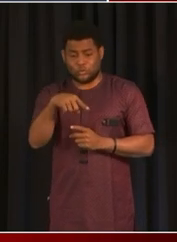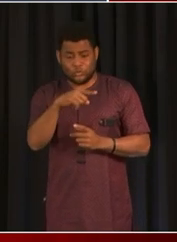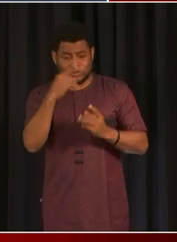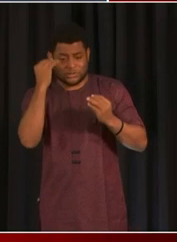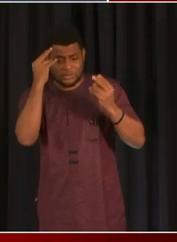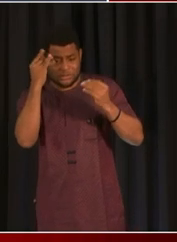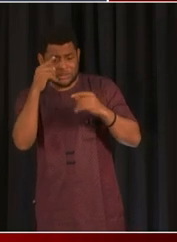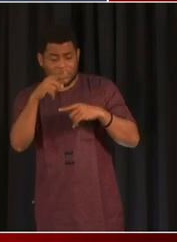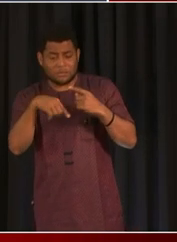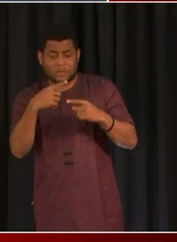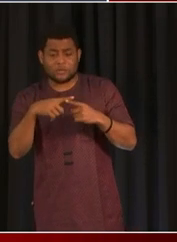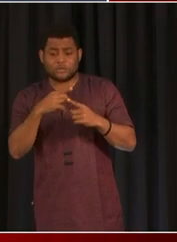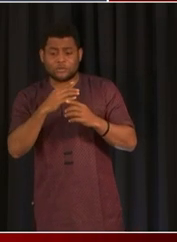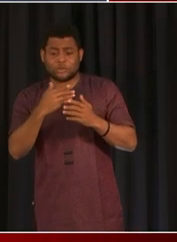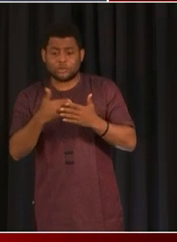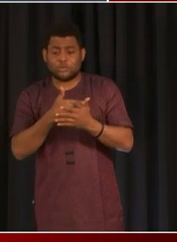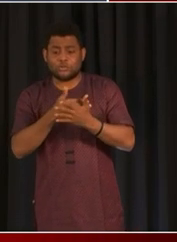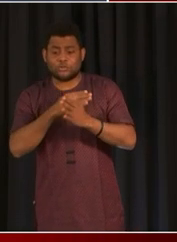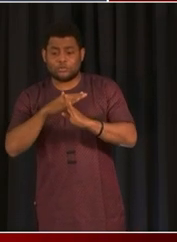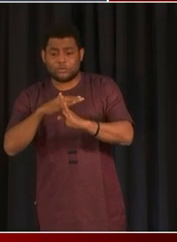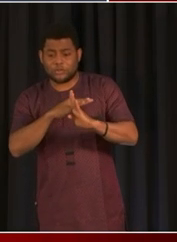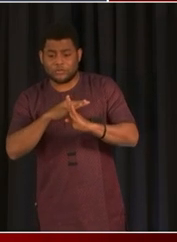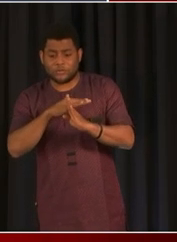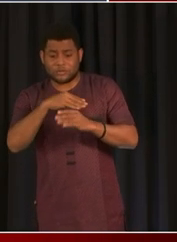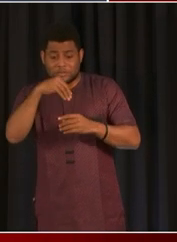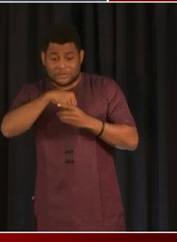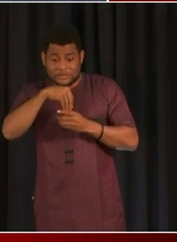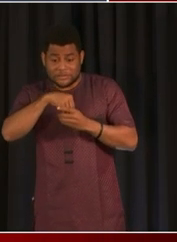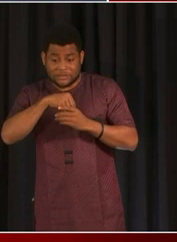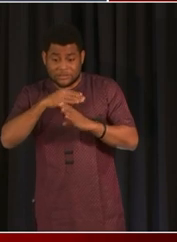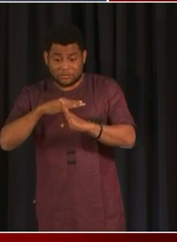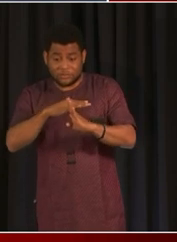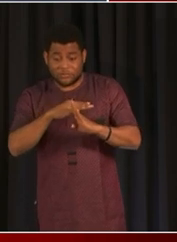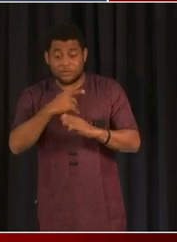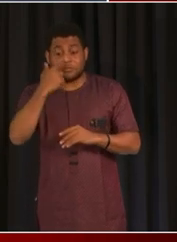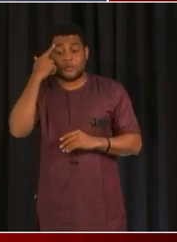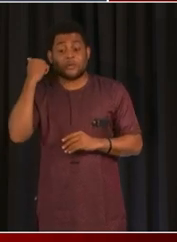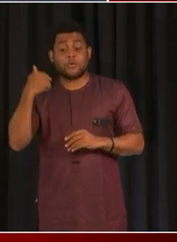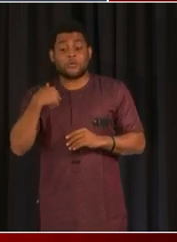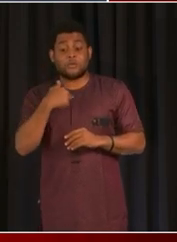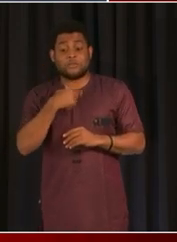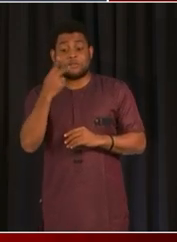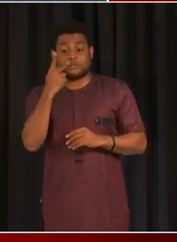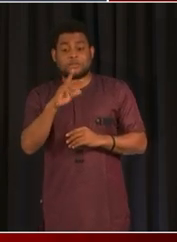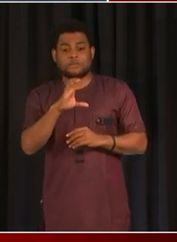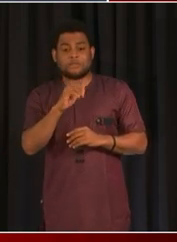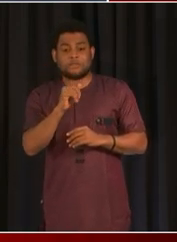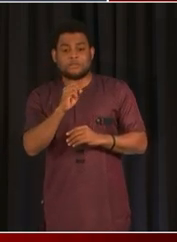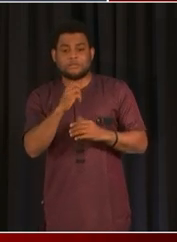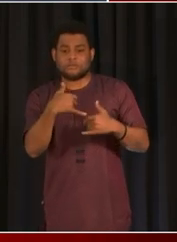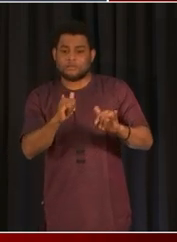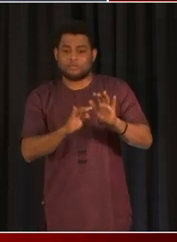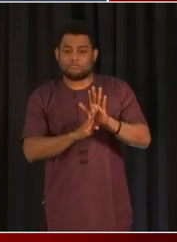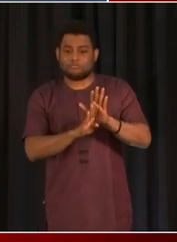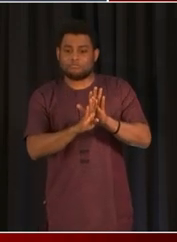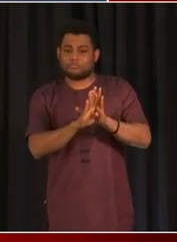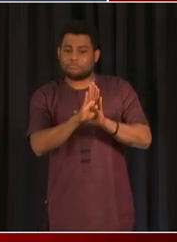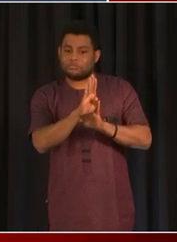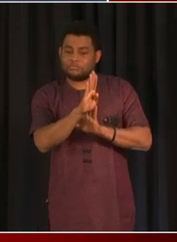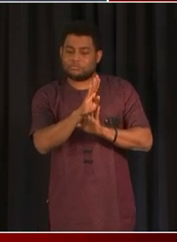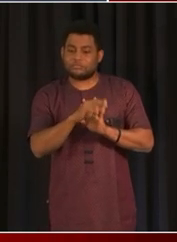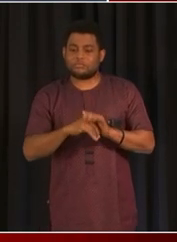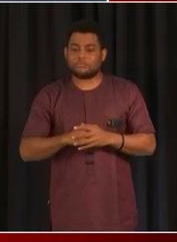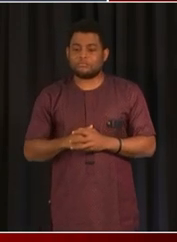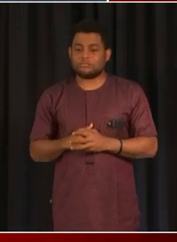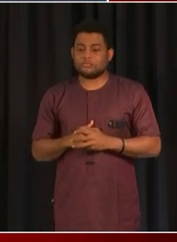like indoor restrictions, as we see these cases continuing to rise like we previously had? And